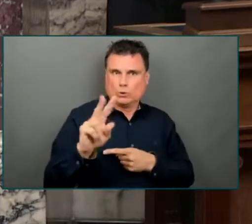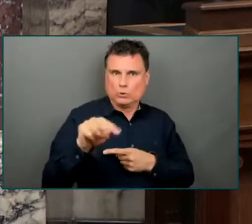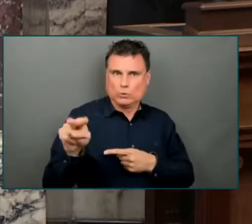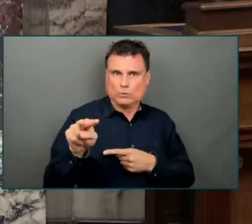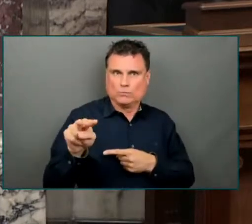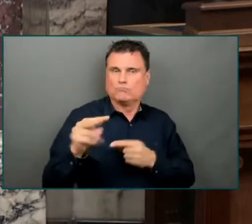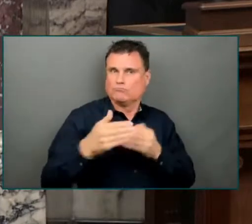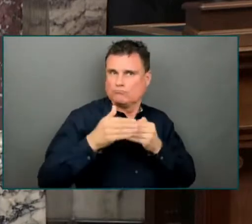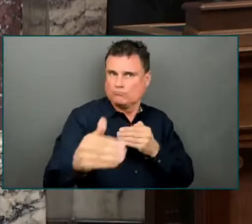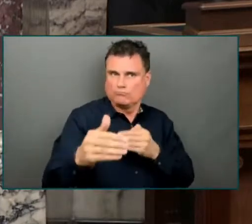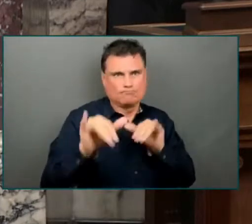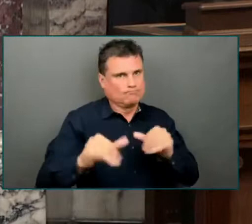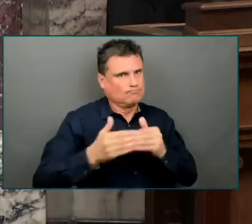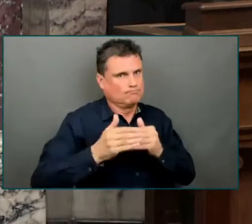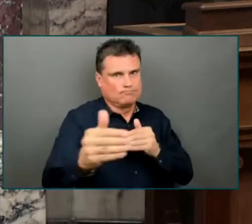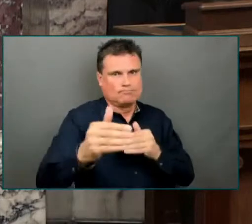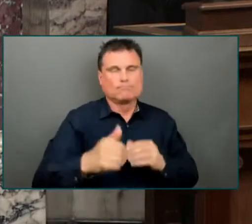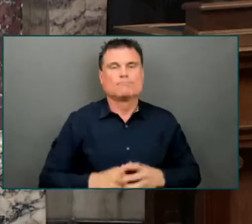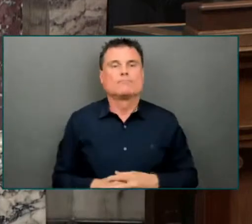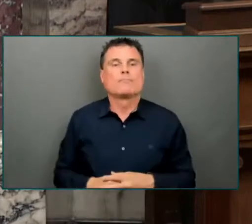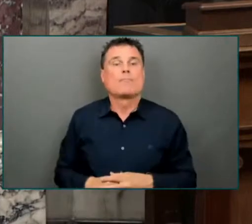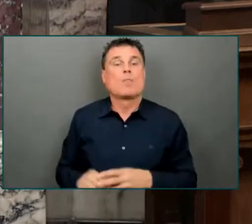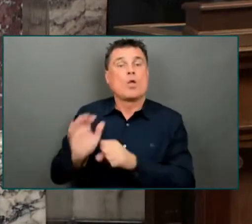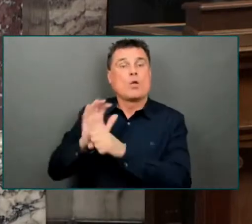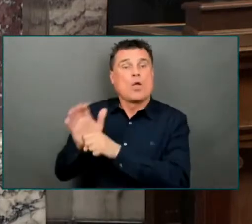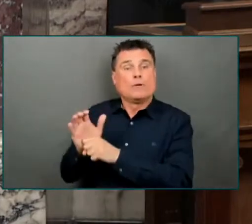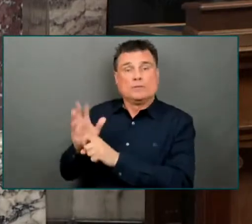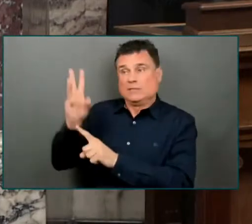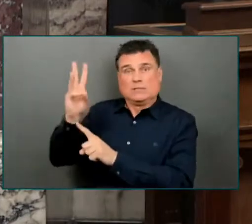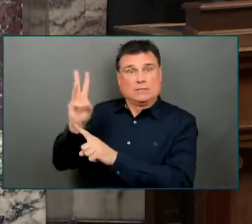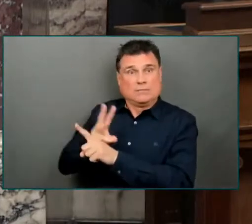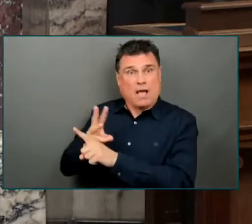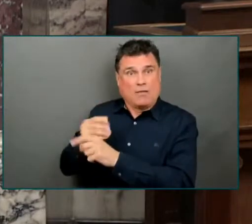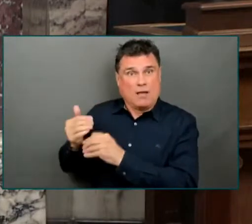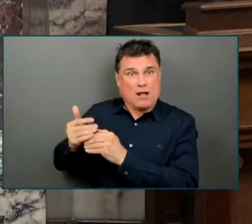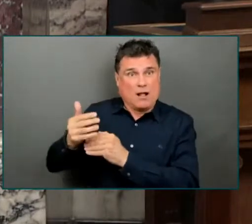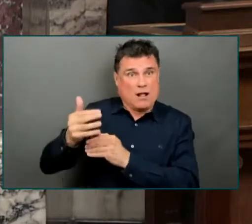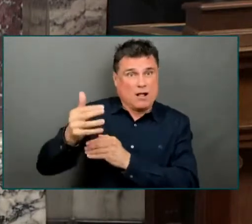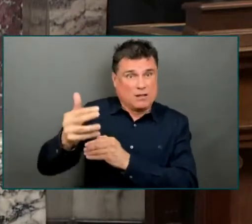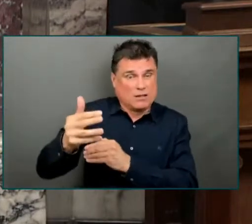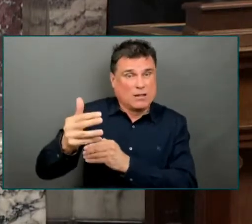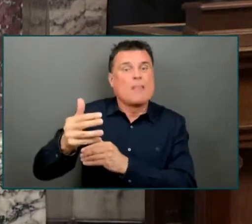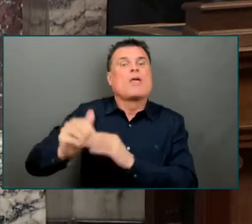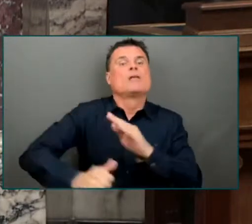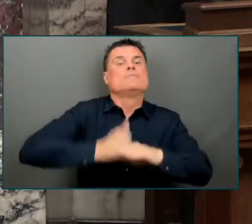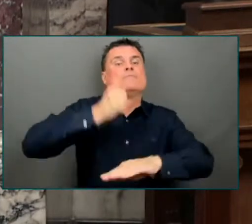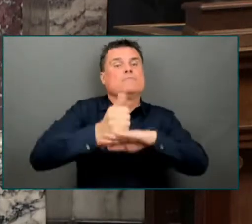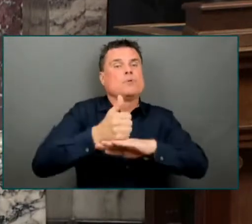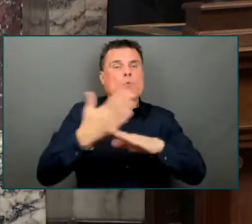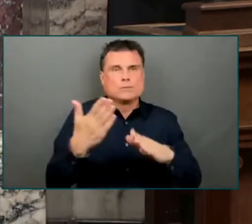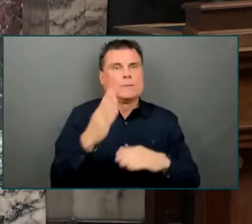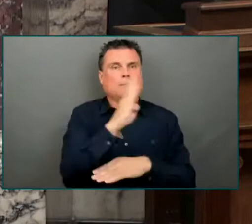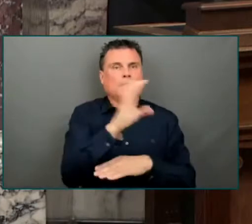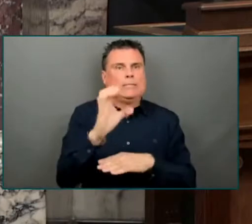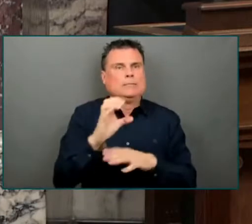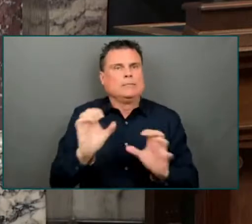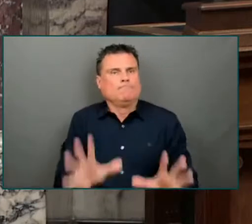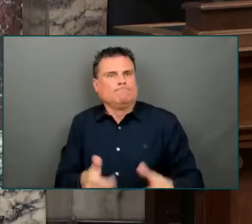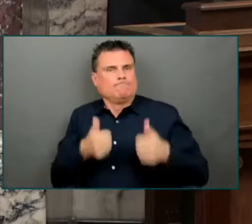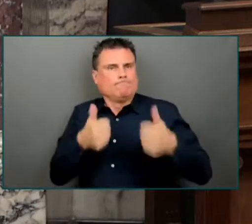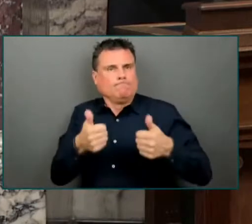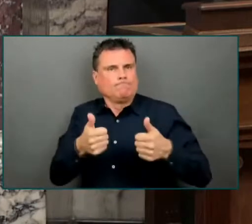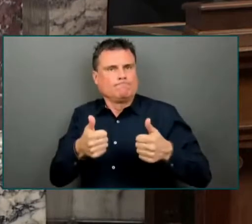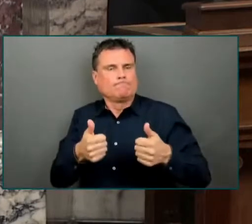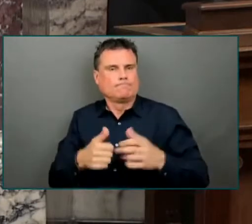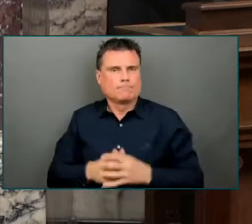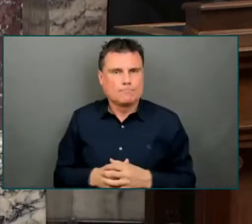It redoubled our efforts to fight the pandemic together. And I'm proud to say, Mr. Speaker, that our government is